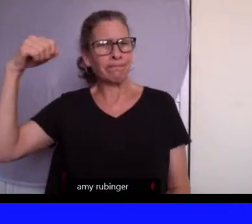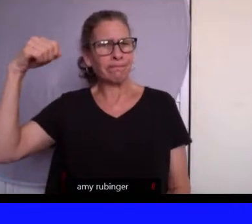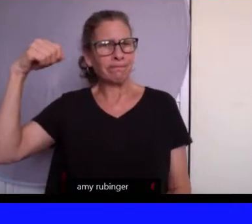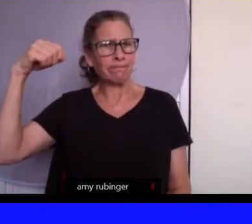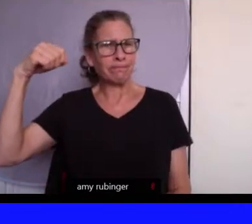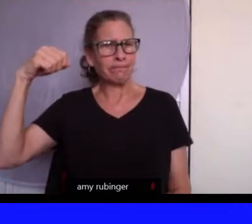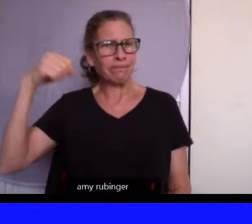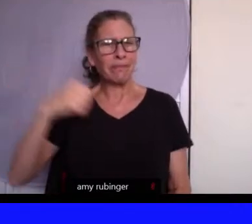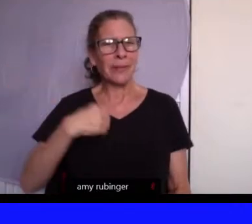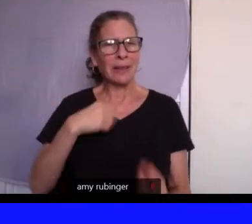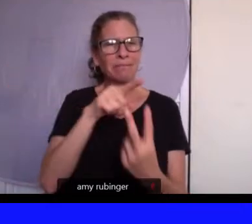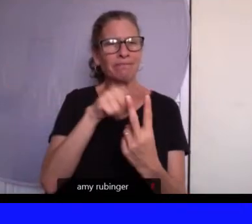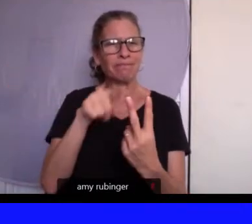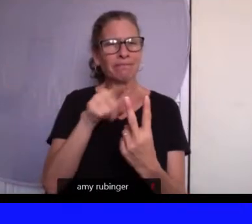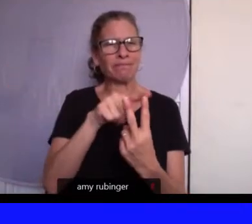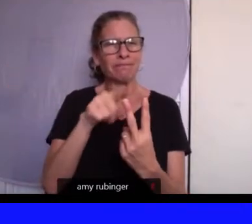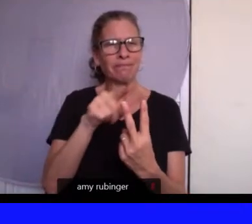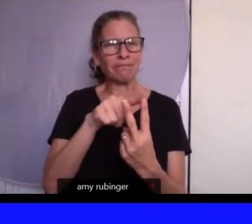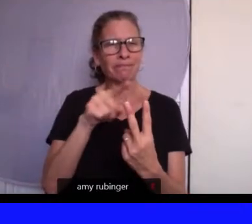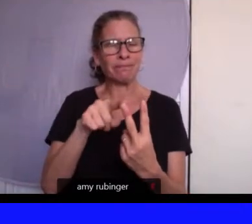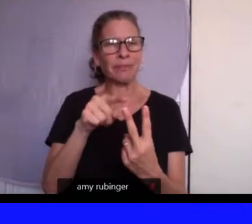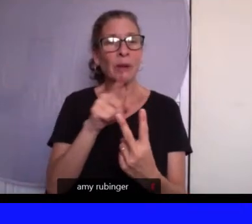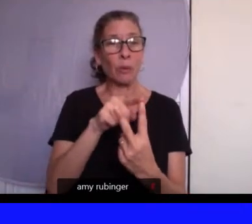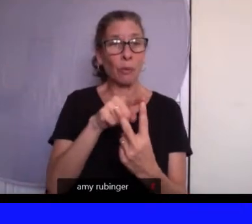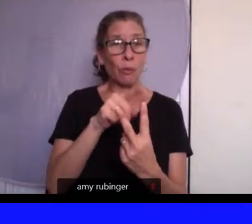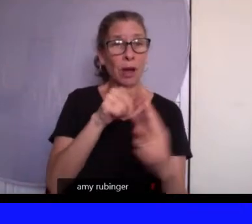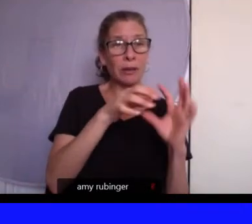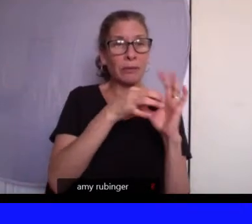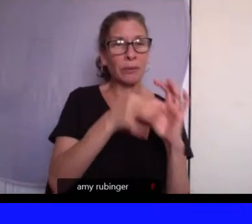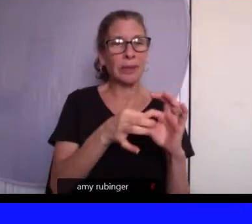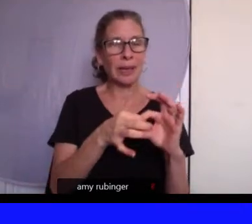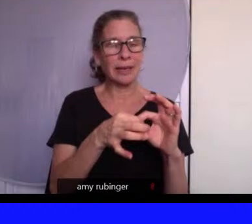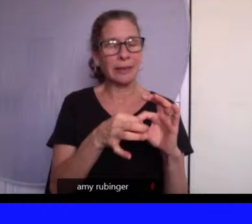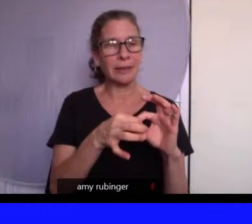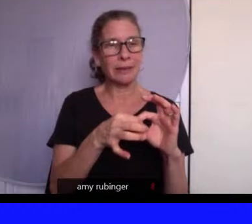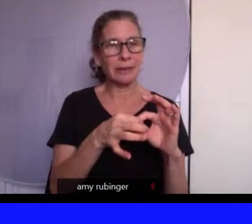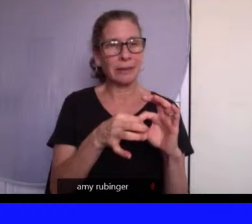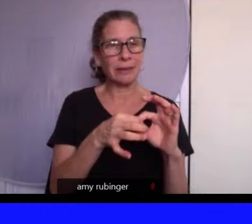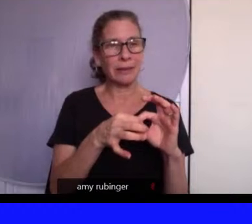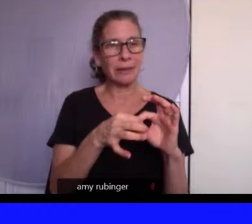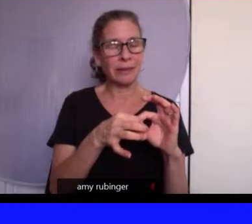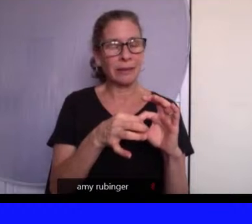the rationale for that? Why do we think? I mean, looking at, looks like 2013 we had